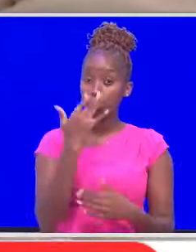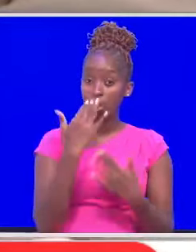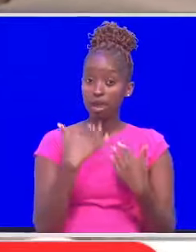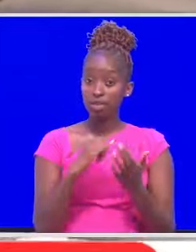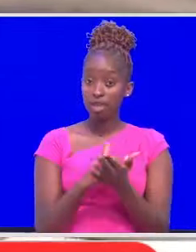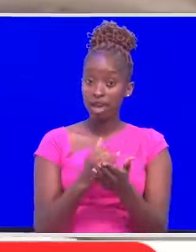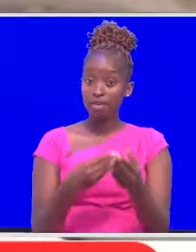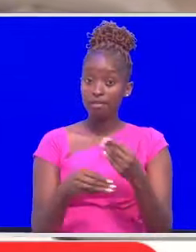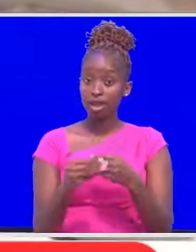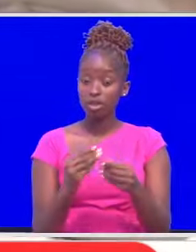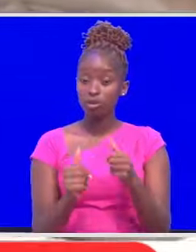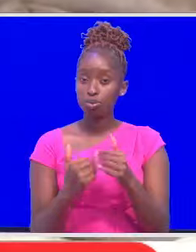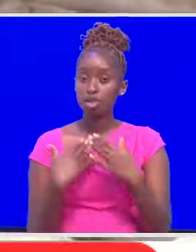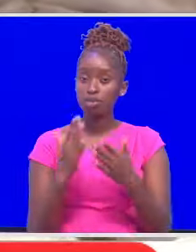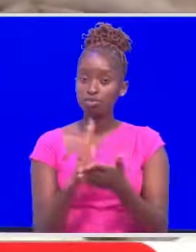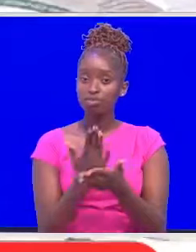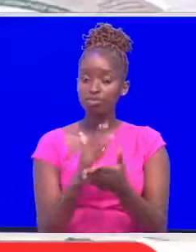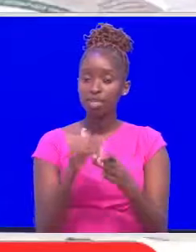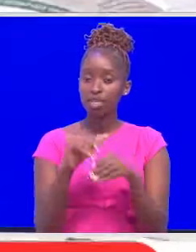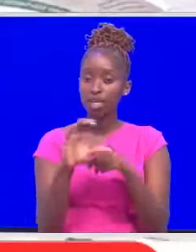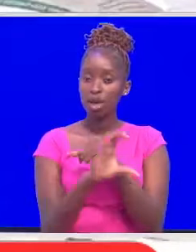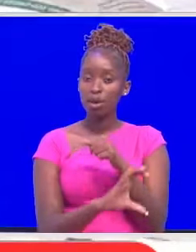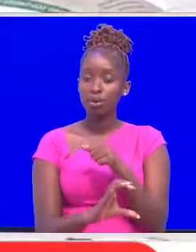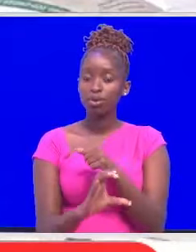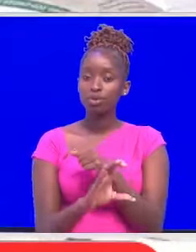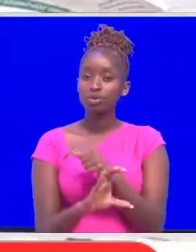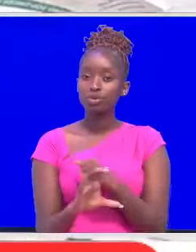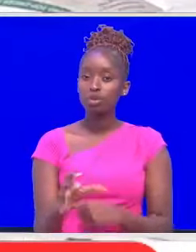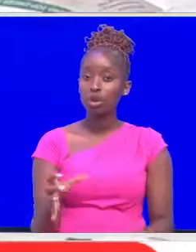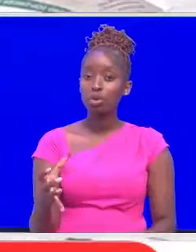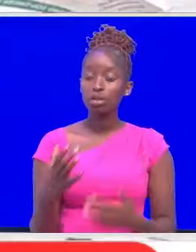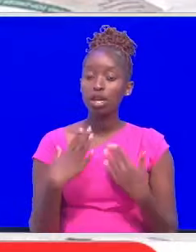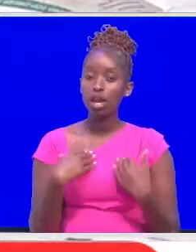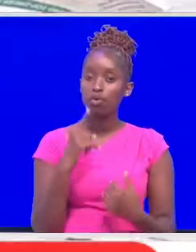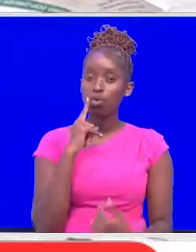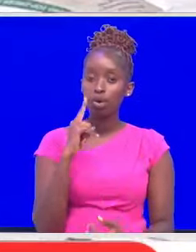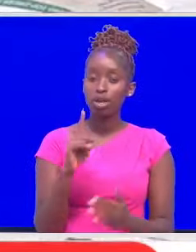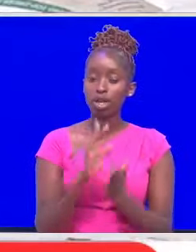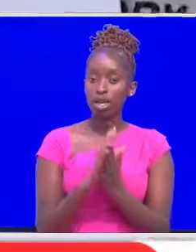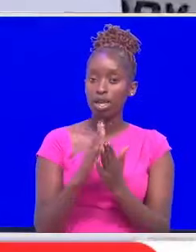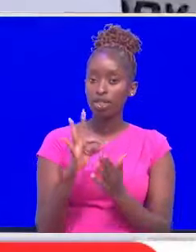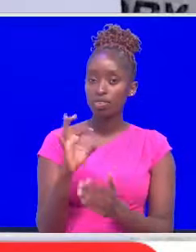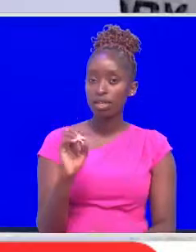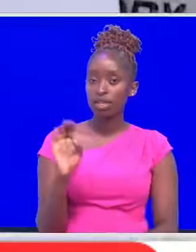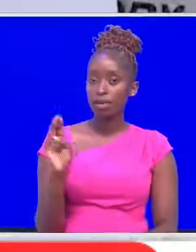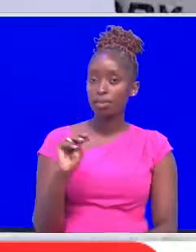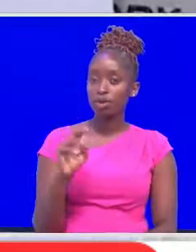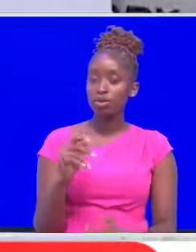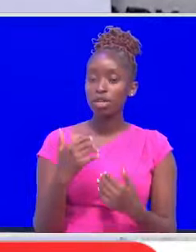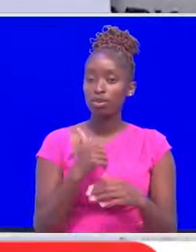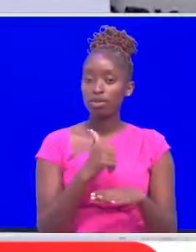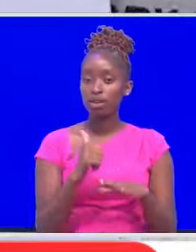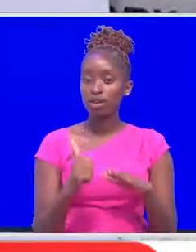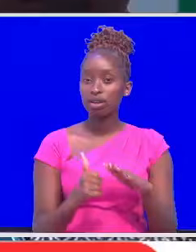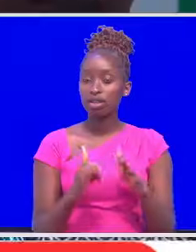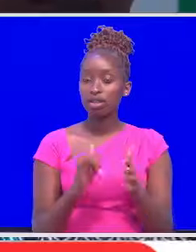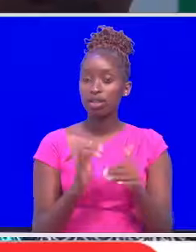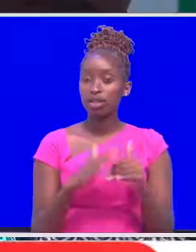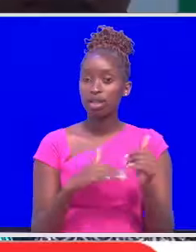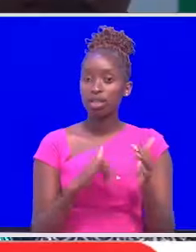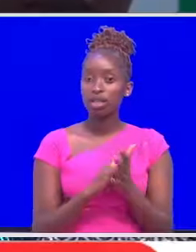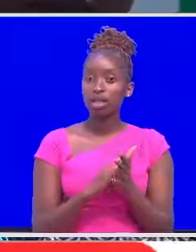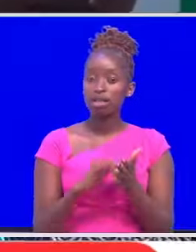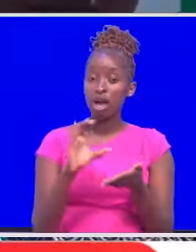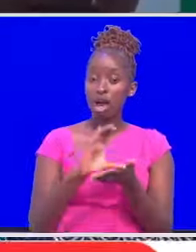was distributed to our county is 130 million Kenya shillings, less than the stipulated allocation.